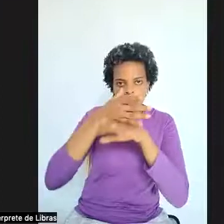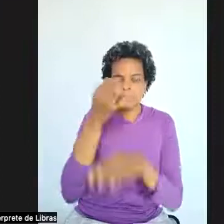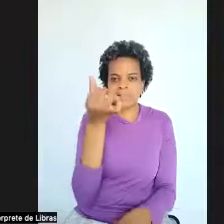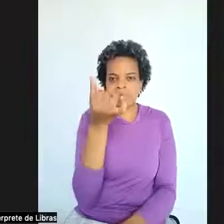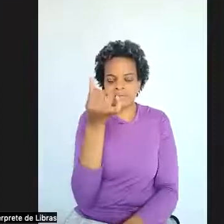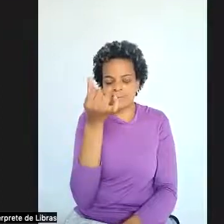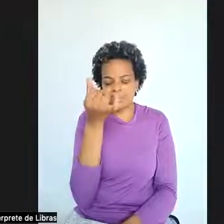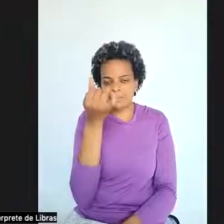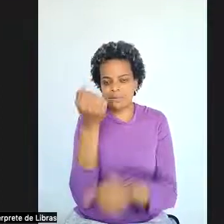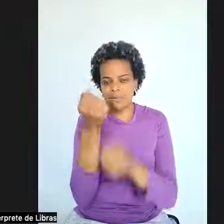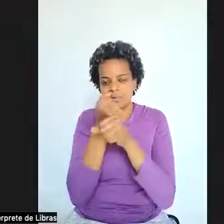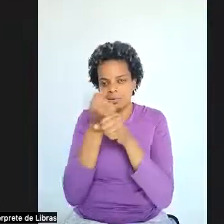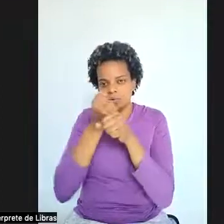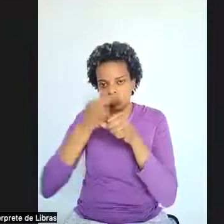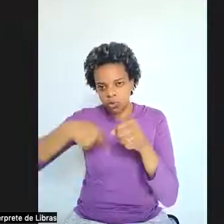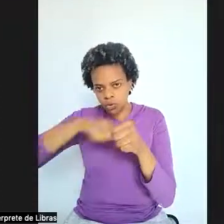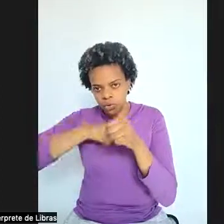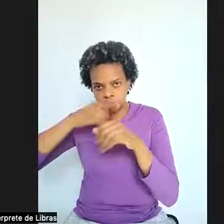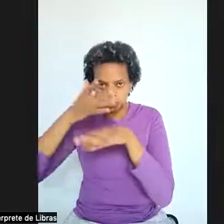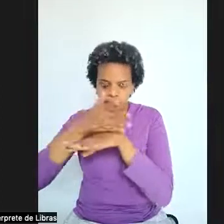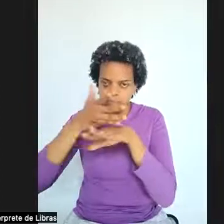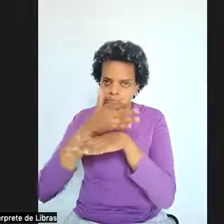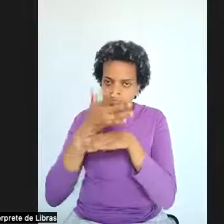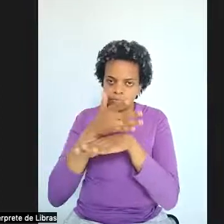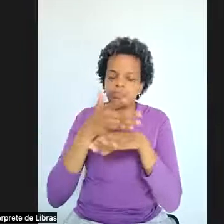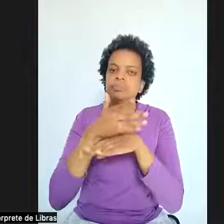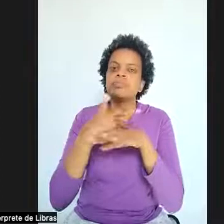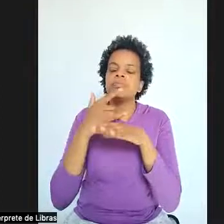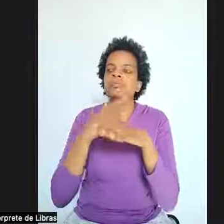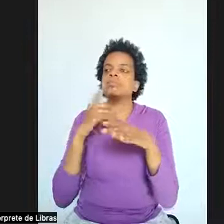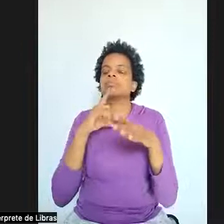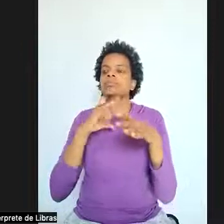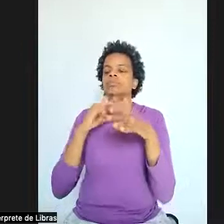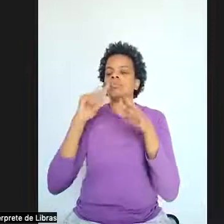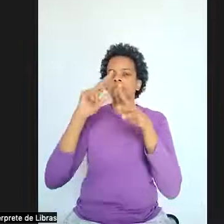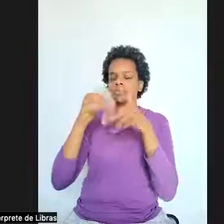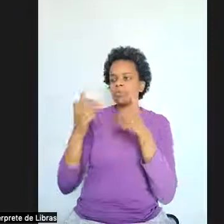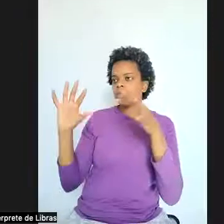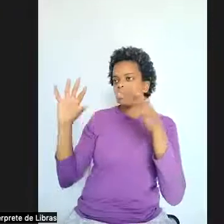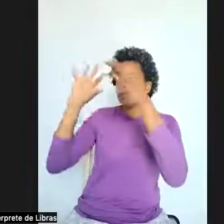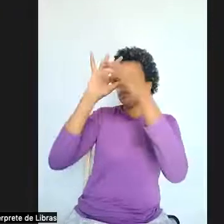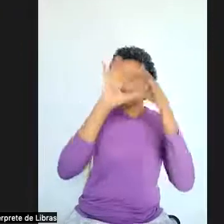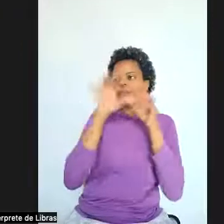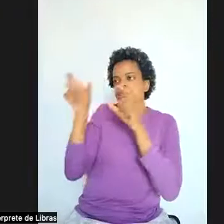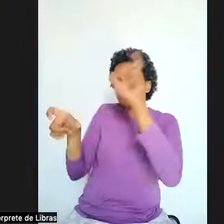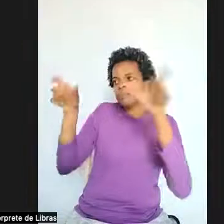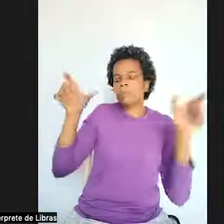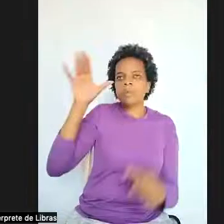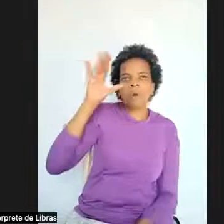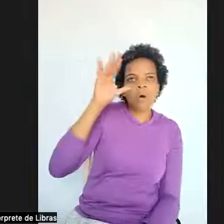We were part of this program for 16 years. This is a network